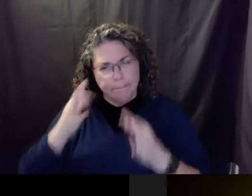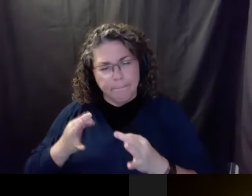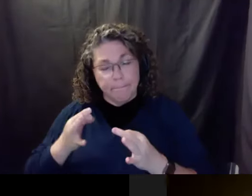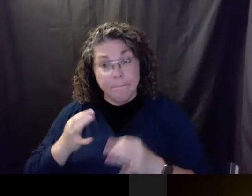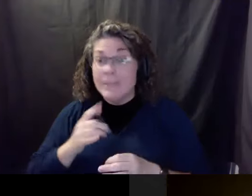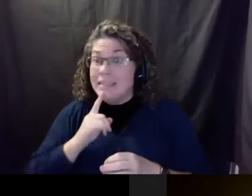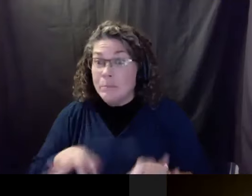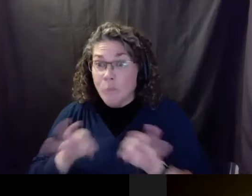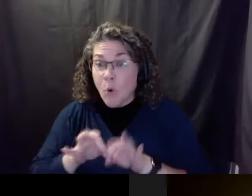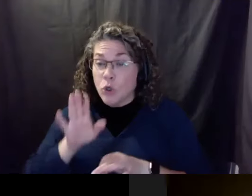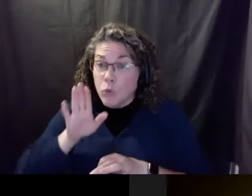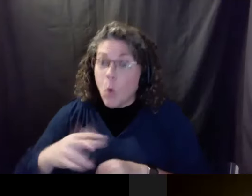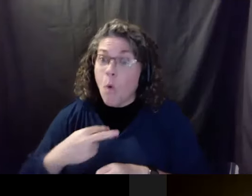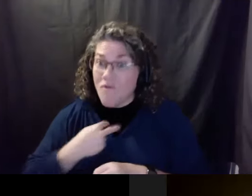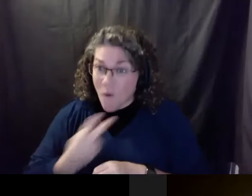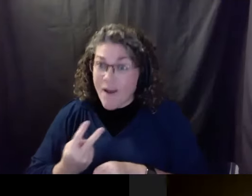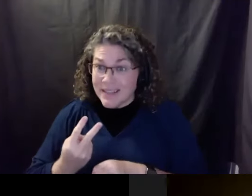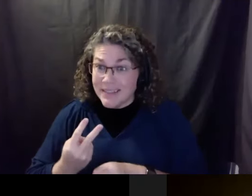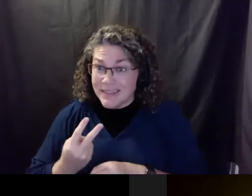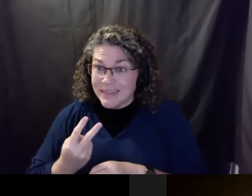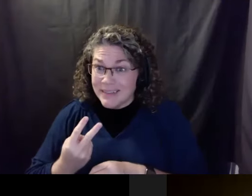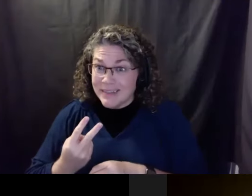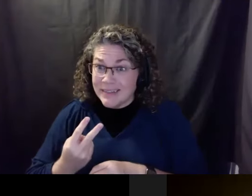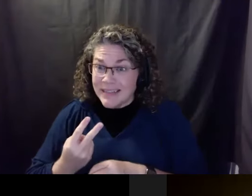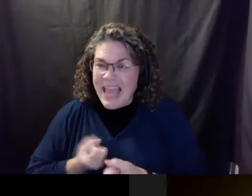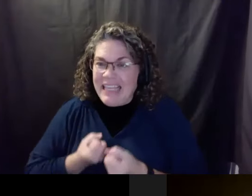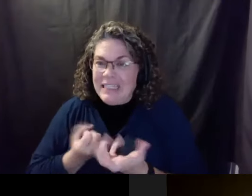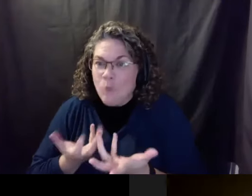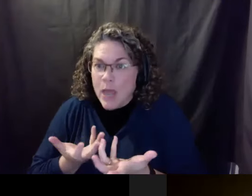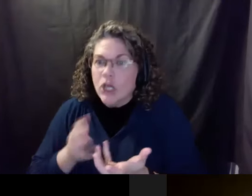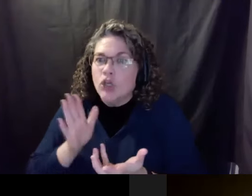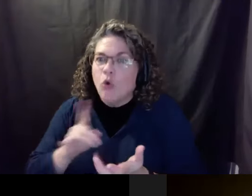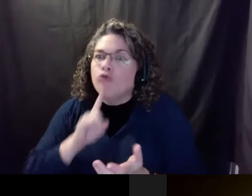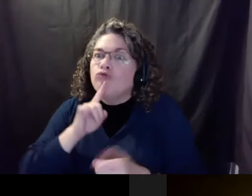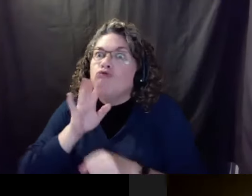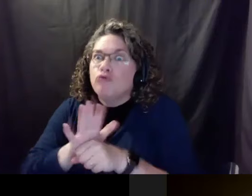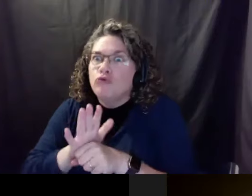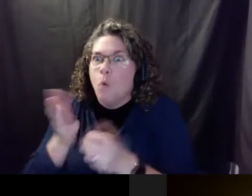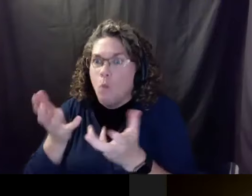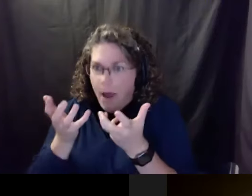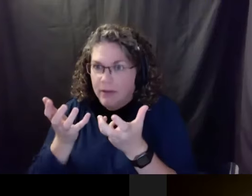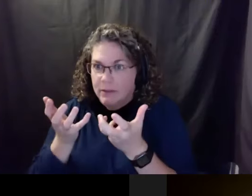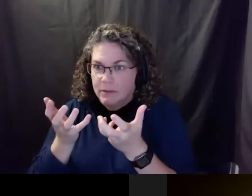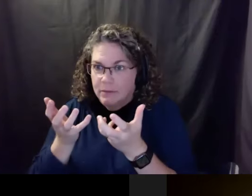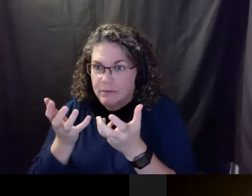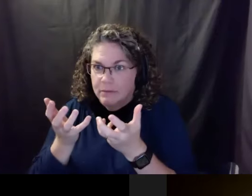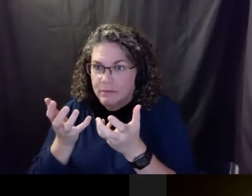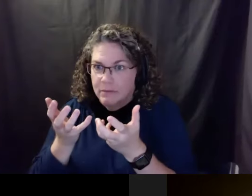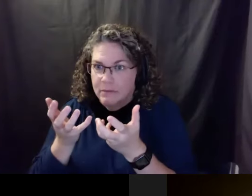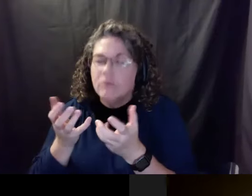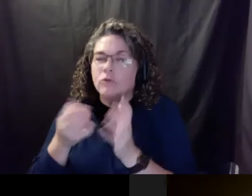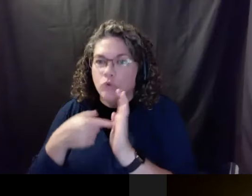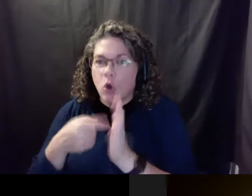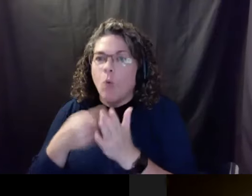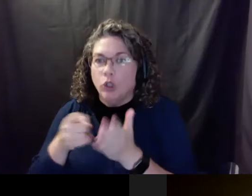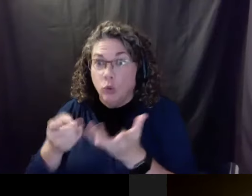voice is actually expressing what you want your state to be like. Yes.